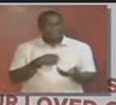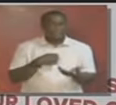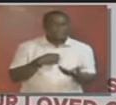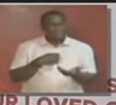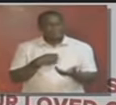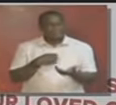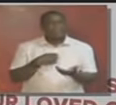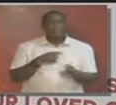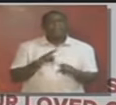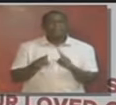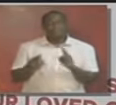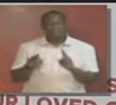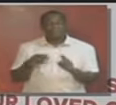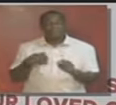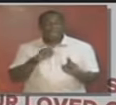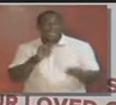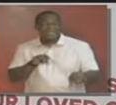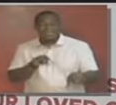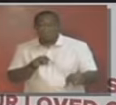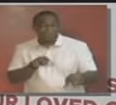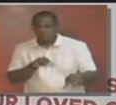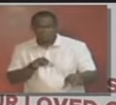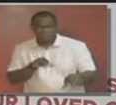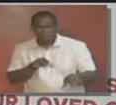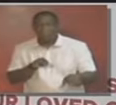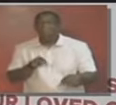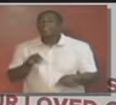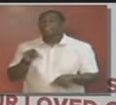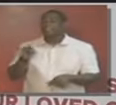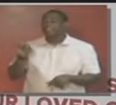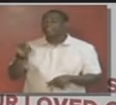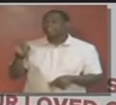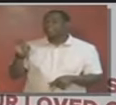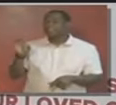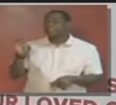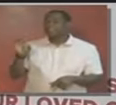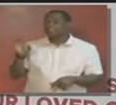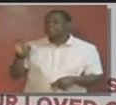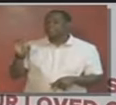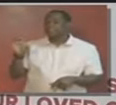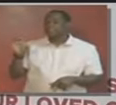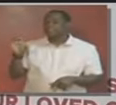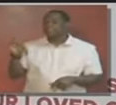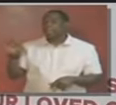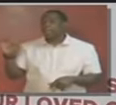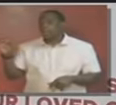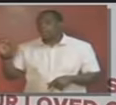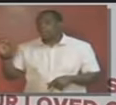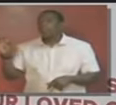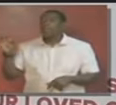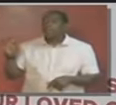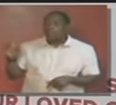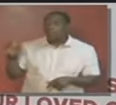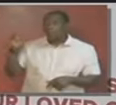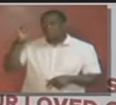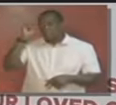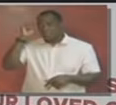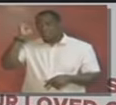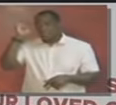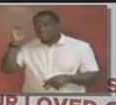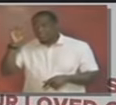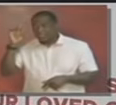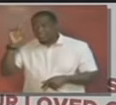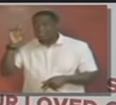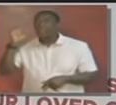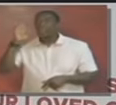So I would leave the answer for that to the Chief Medical Officer or the Minister for them to state what the actual policy that has been